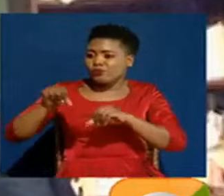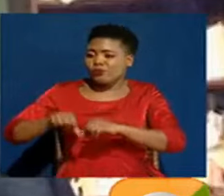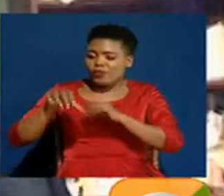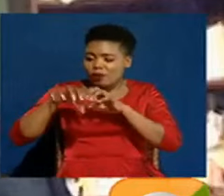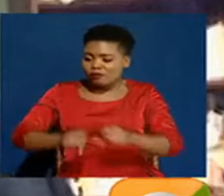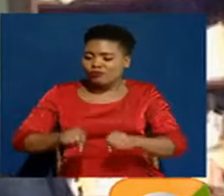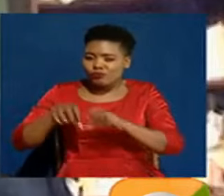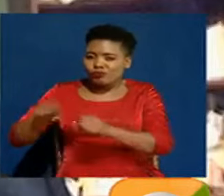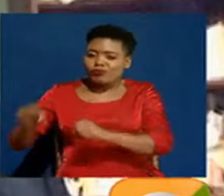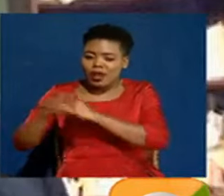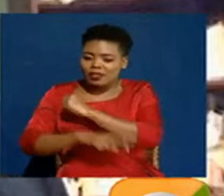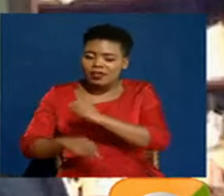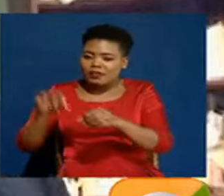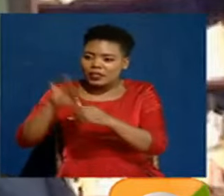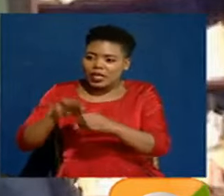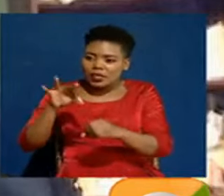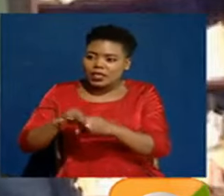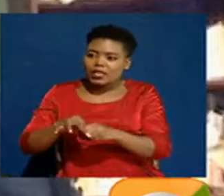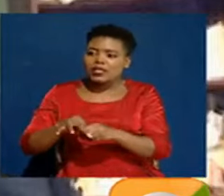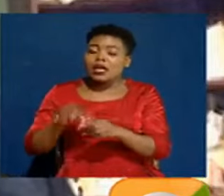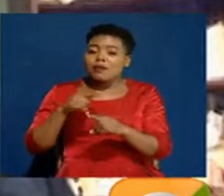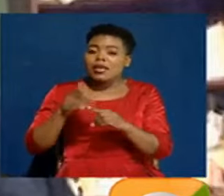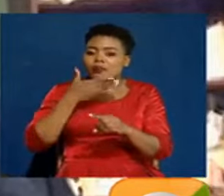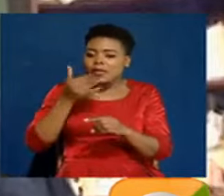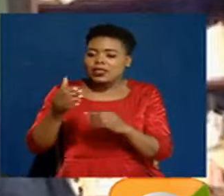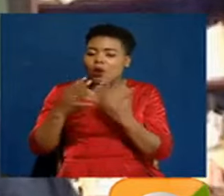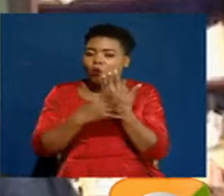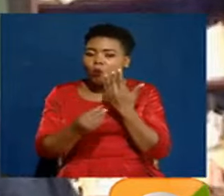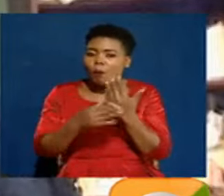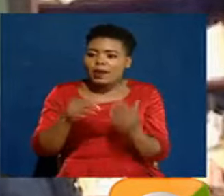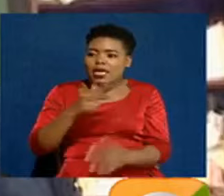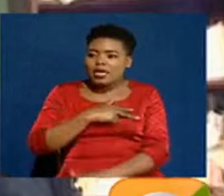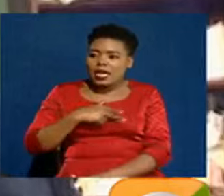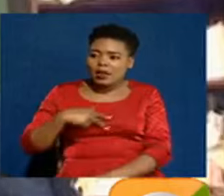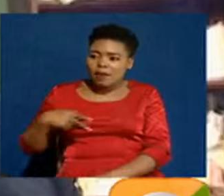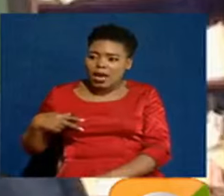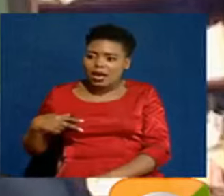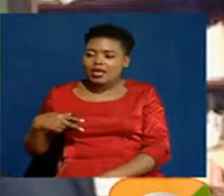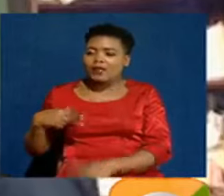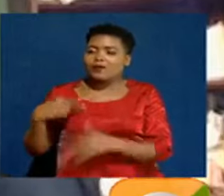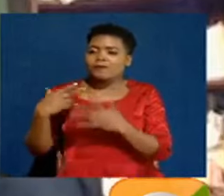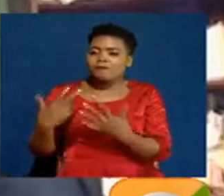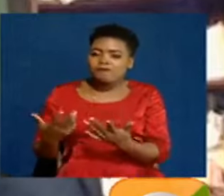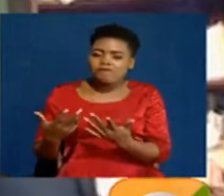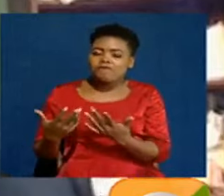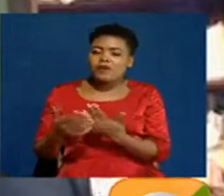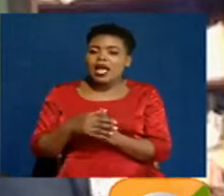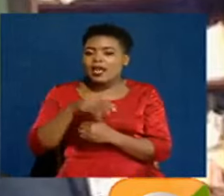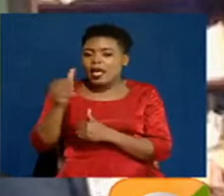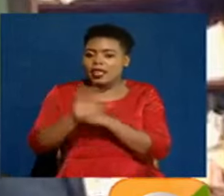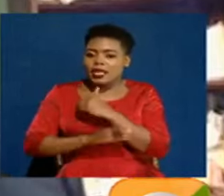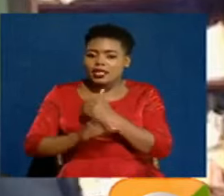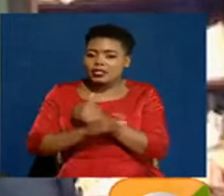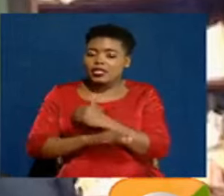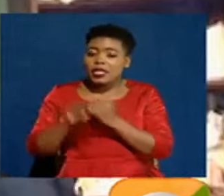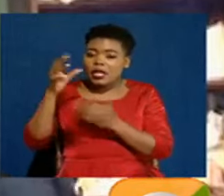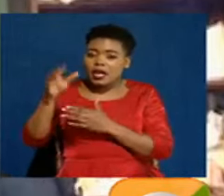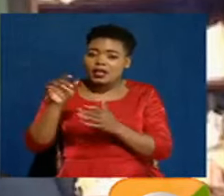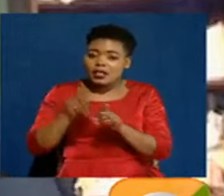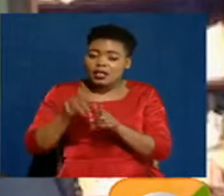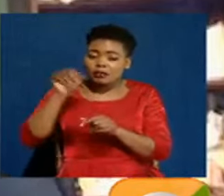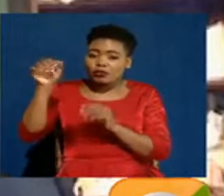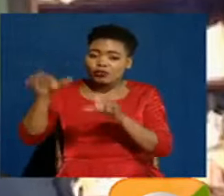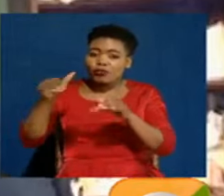in Netherlands, parties in Denmark, and in other countries. And these parties, they recruit their people, the young ones,